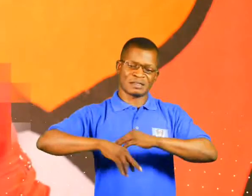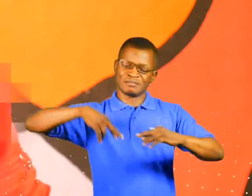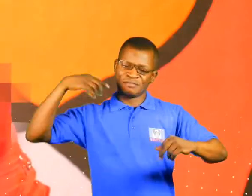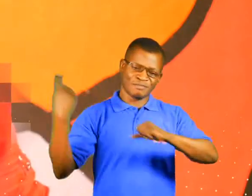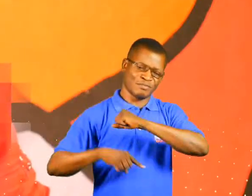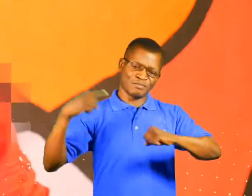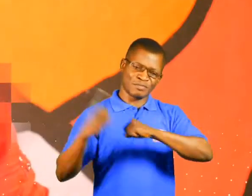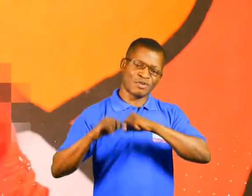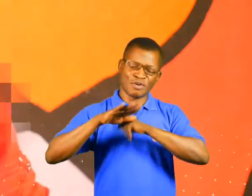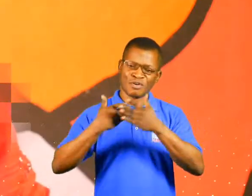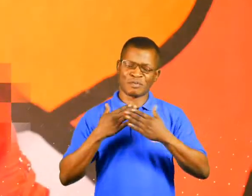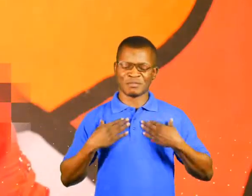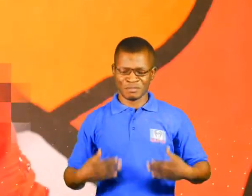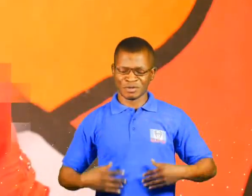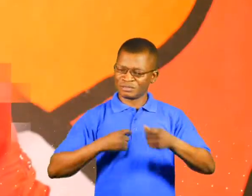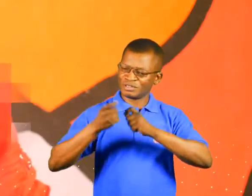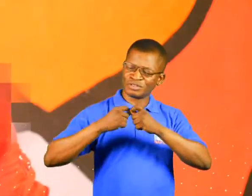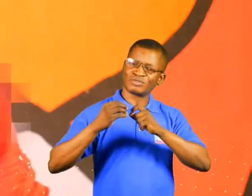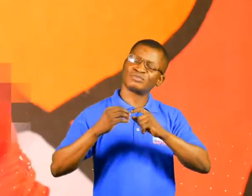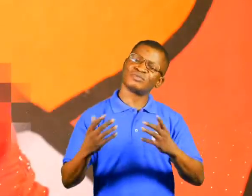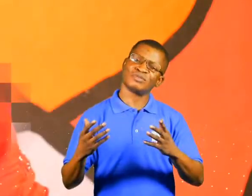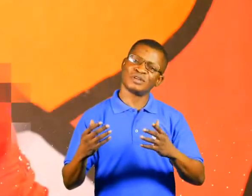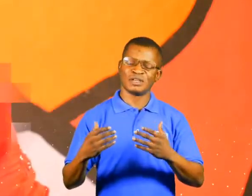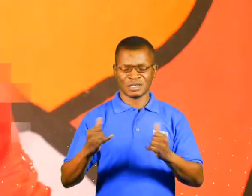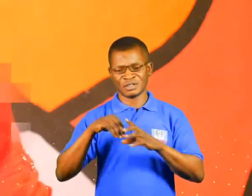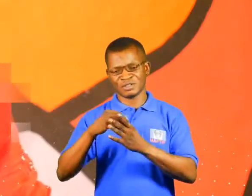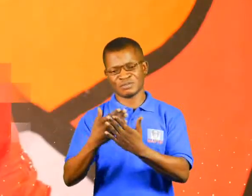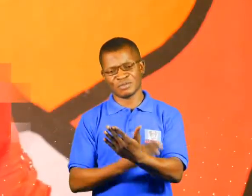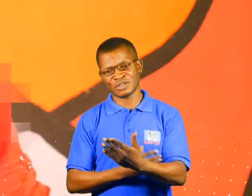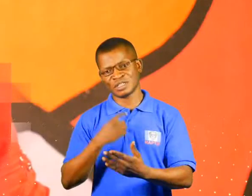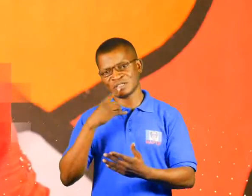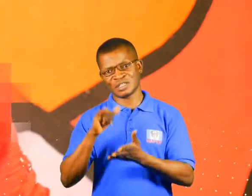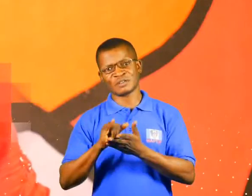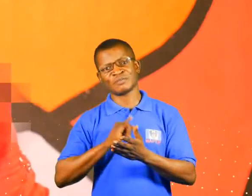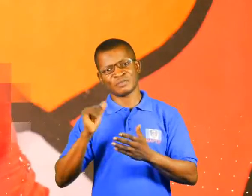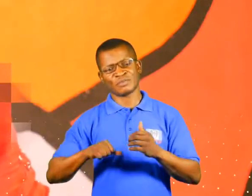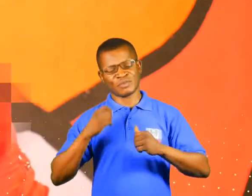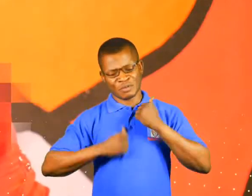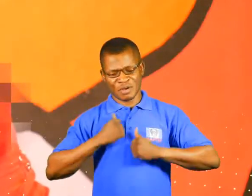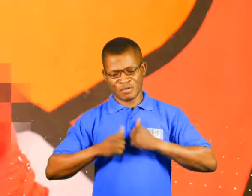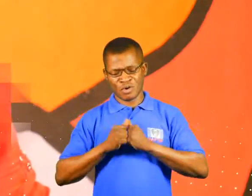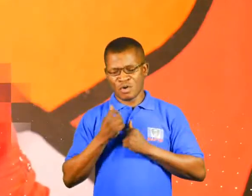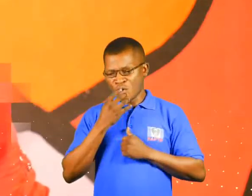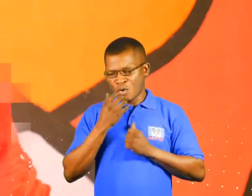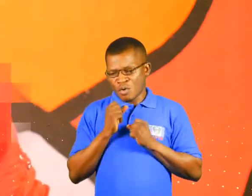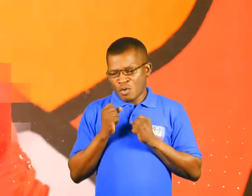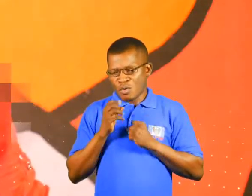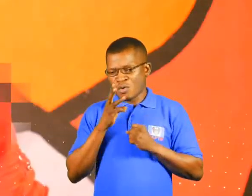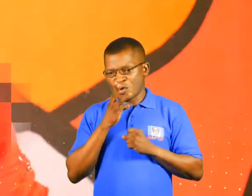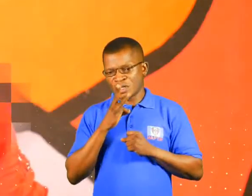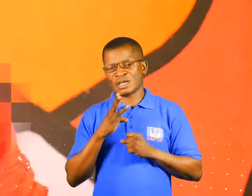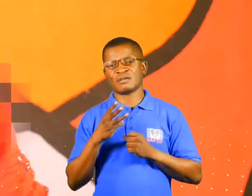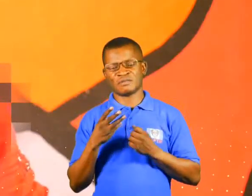night. All over my body there was injury. The next morning he said that I should bath with cold water, and that same day